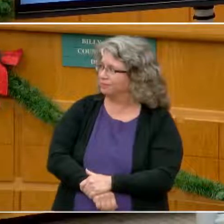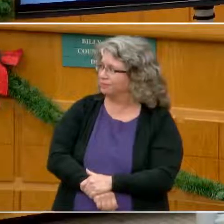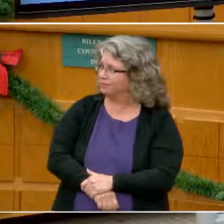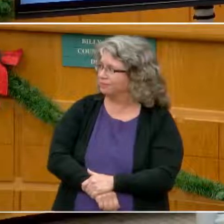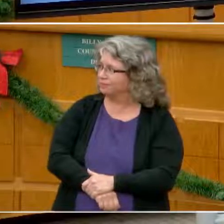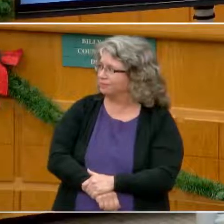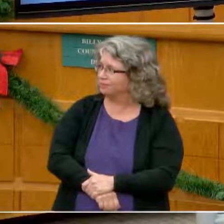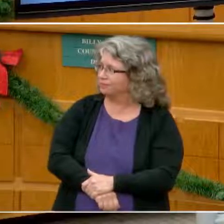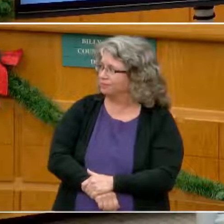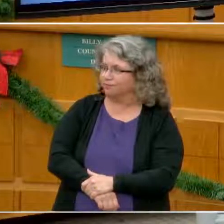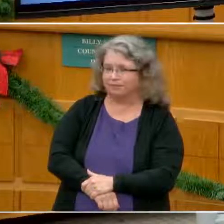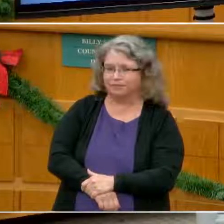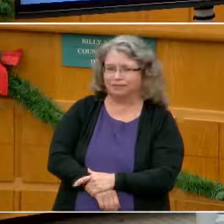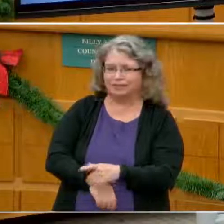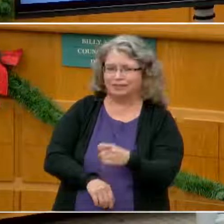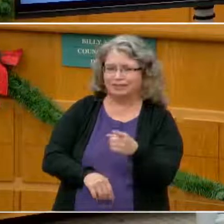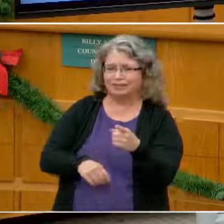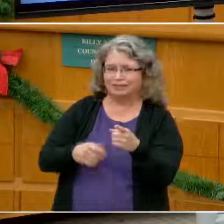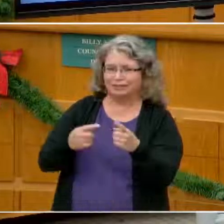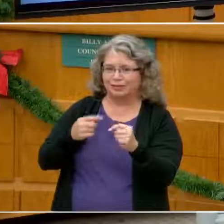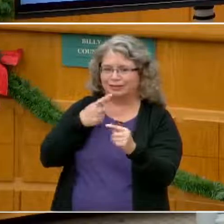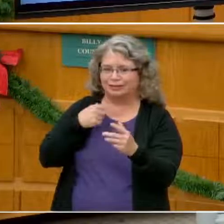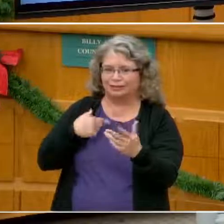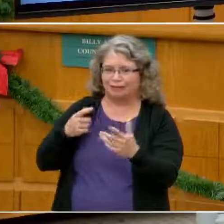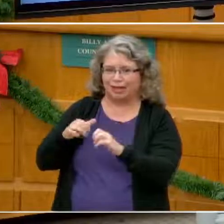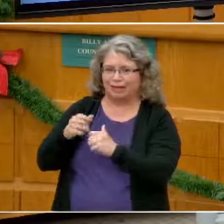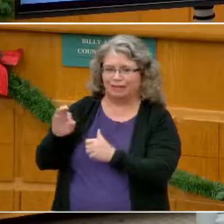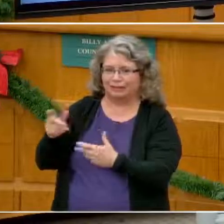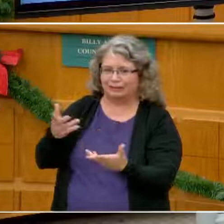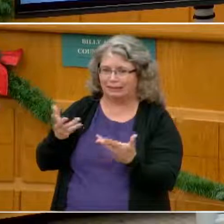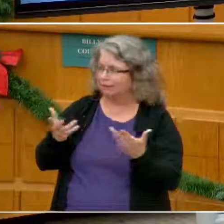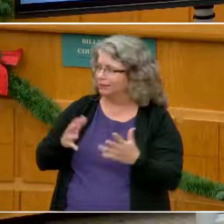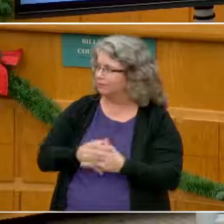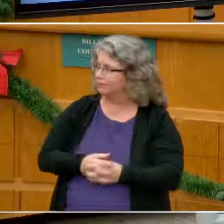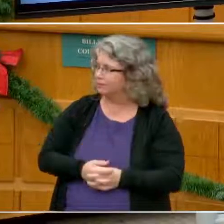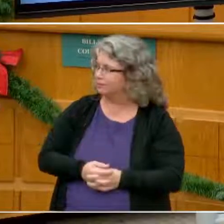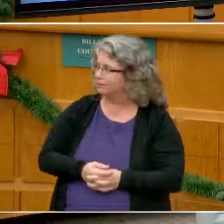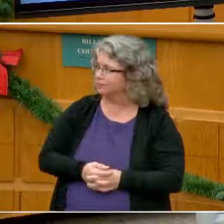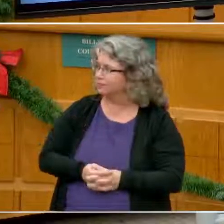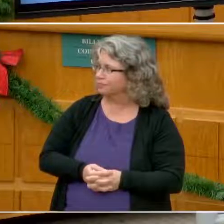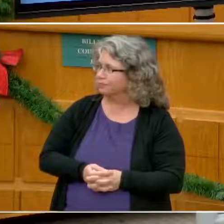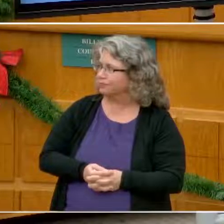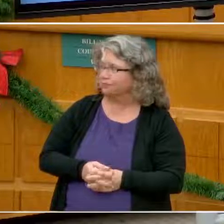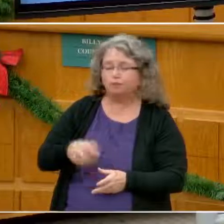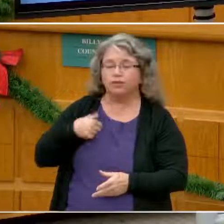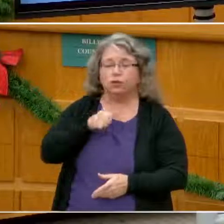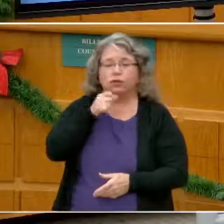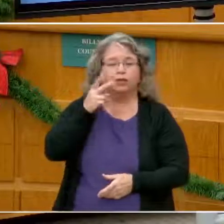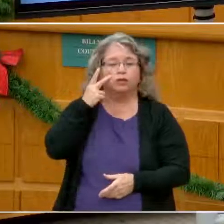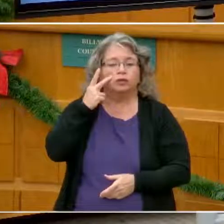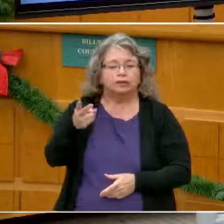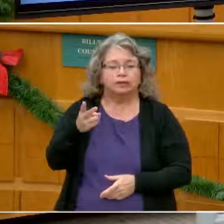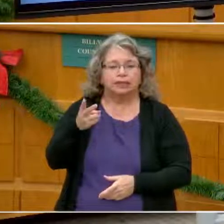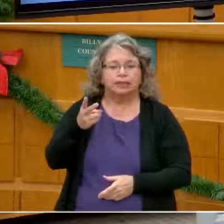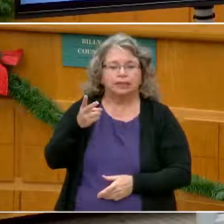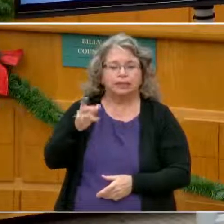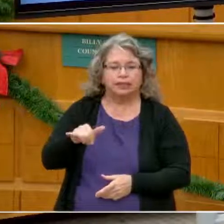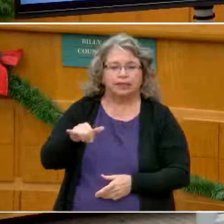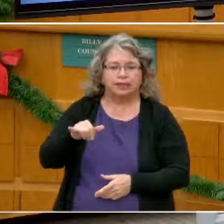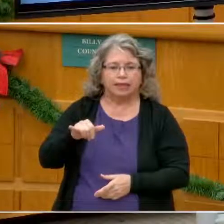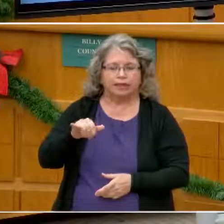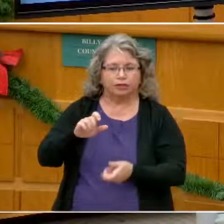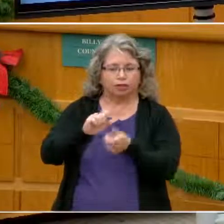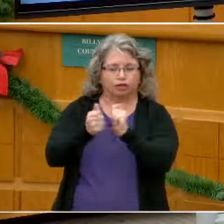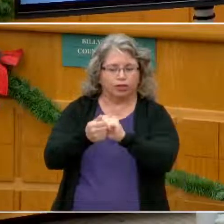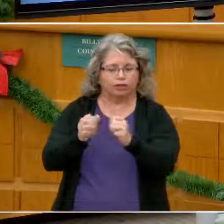I'm getting a signal here, but anyway, and we don't see that change in the number of first infections. So this might be the first